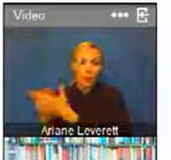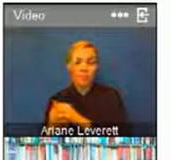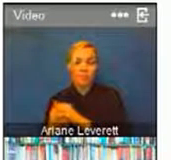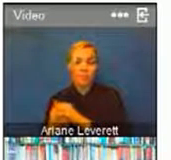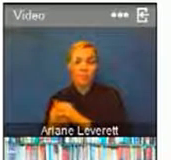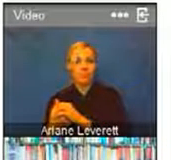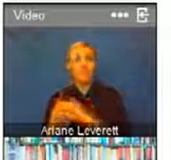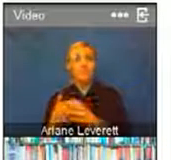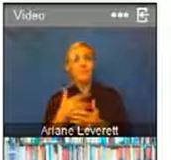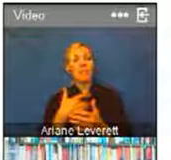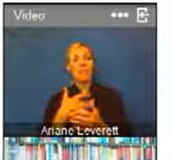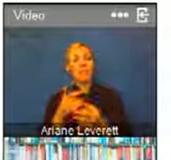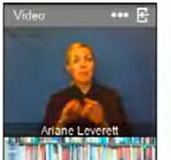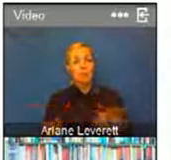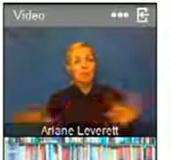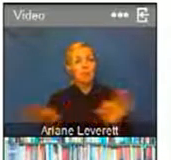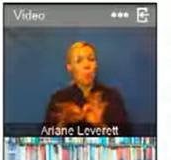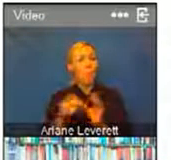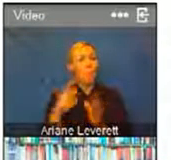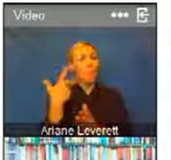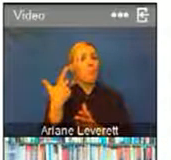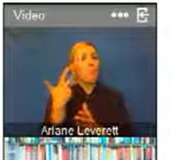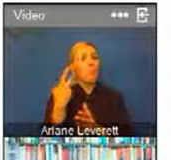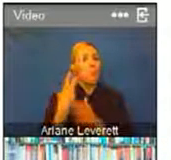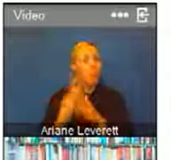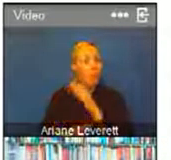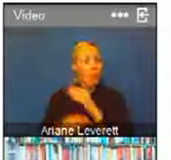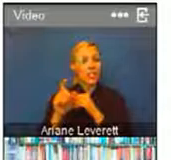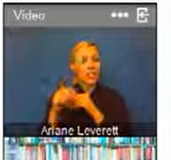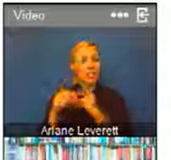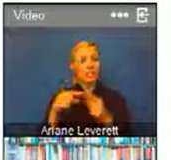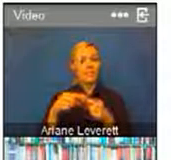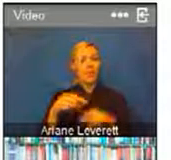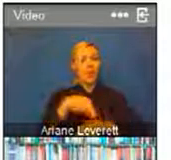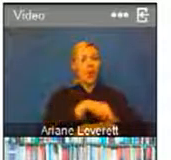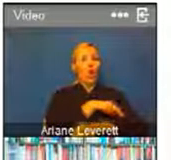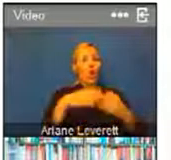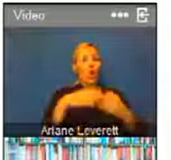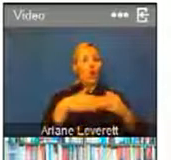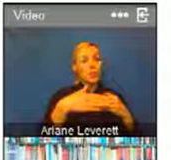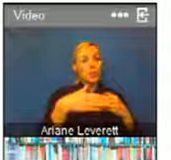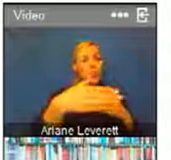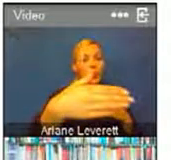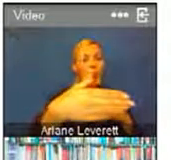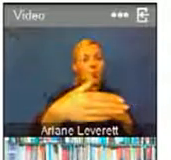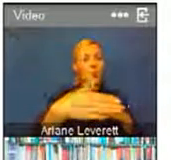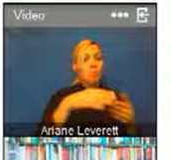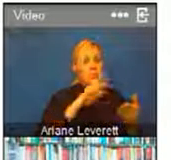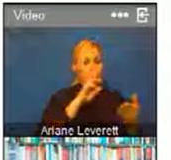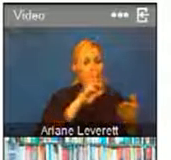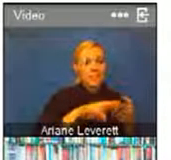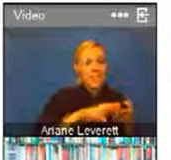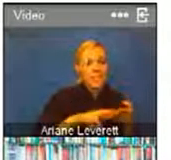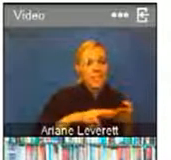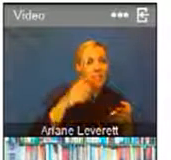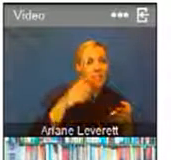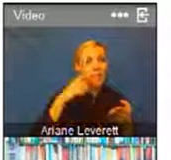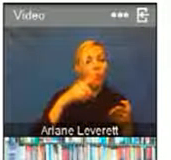know, there seems to be a problem with the microphone from Marion Baldus.